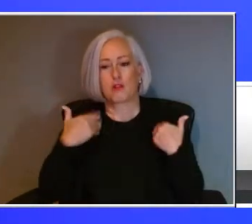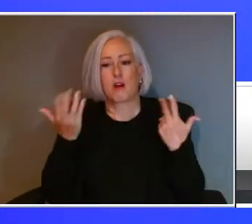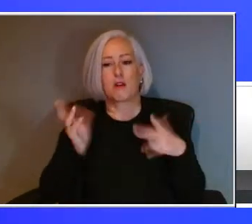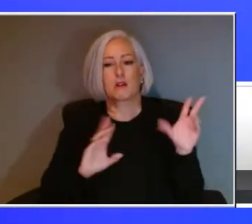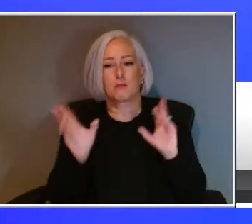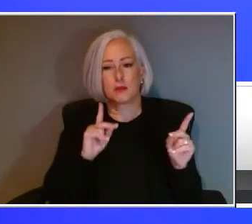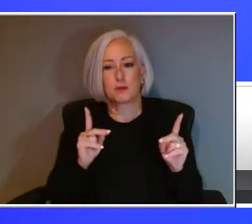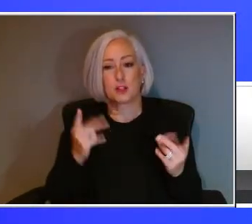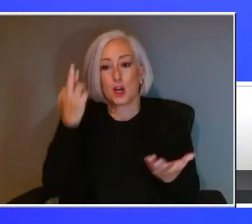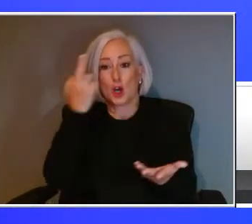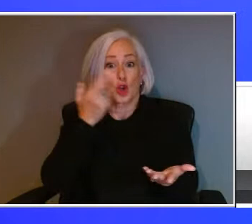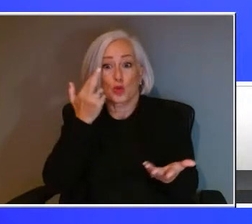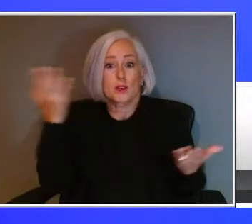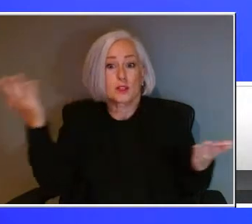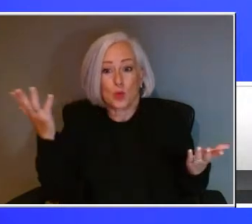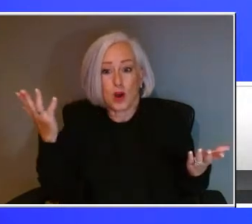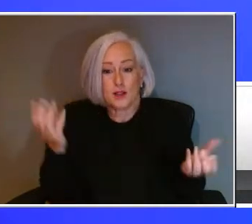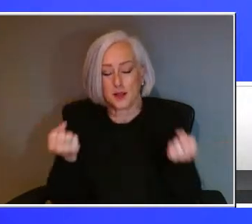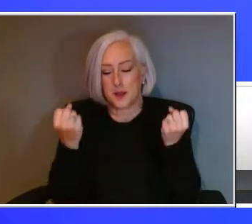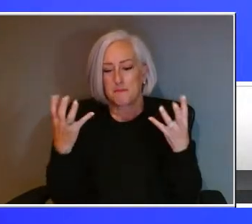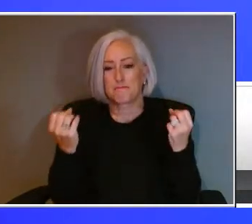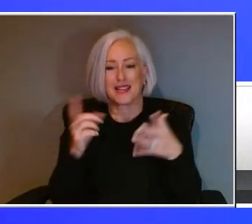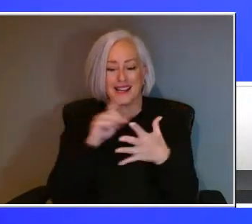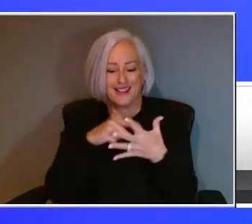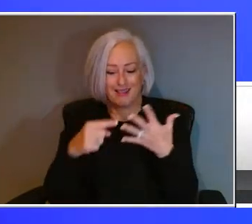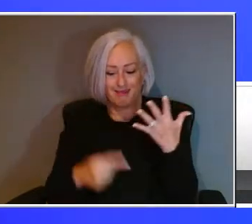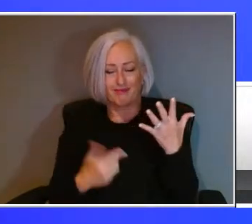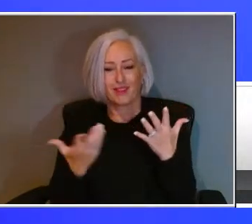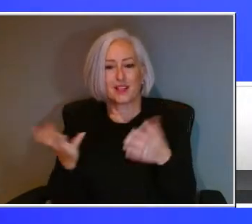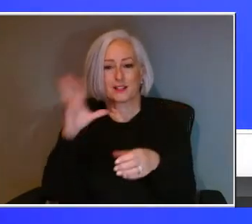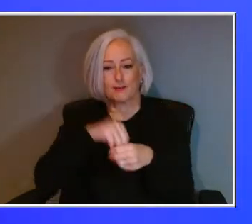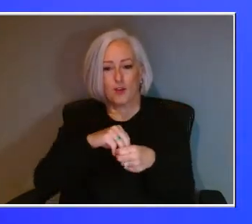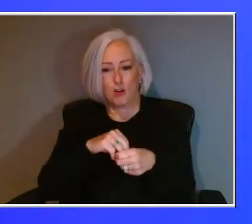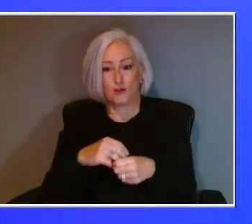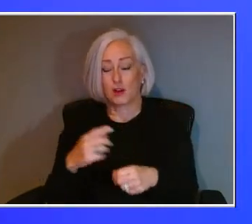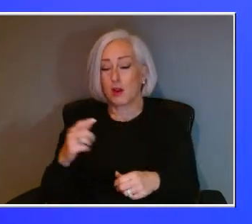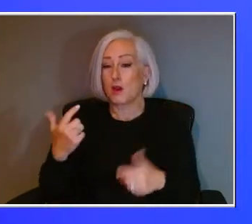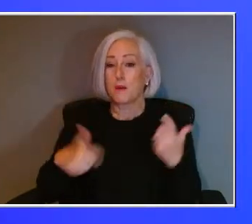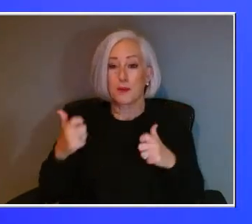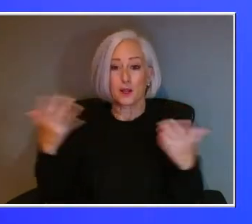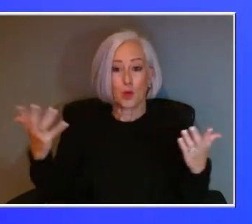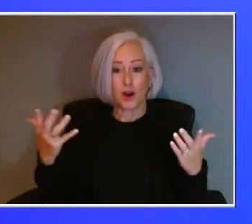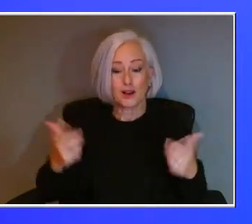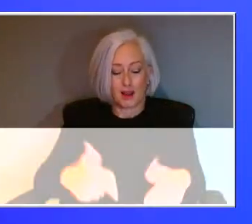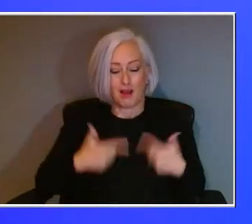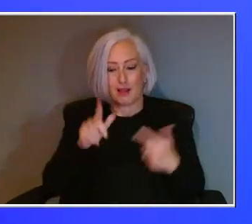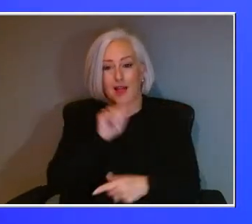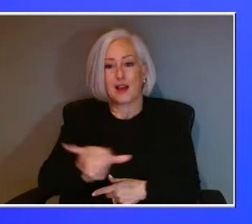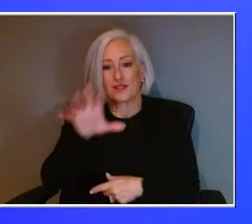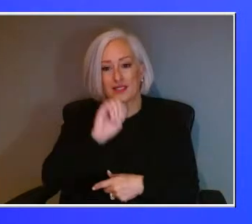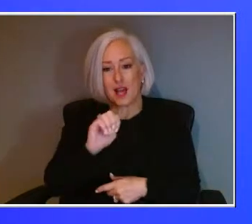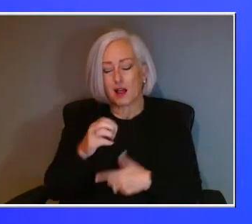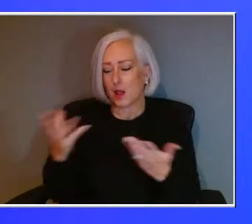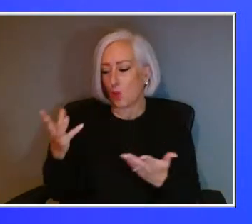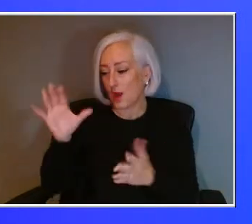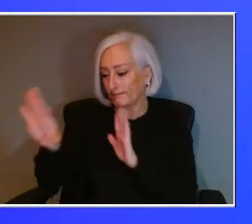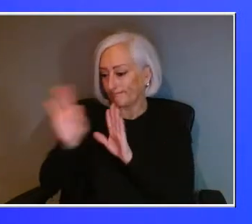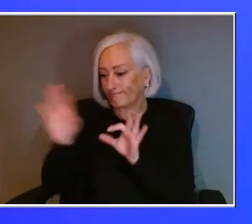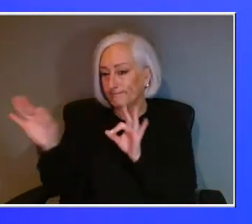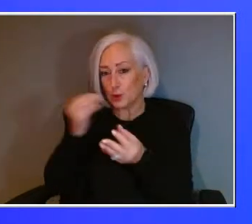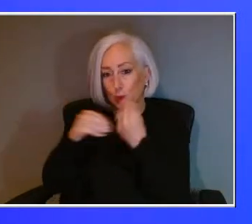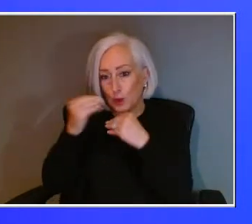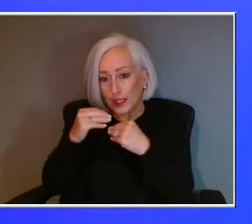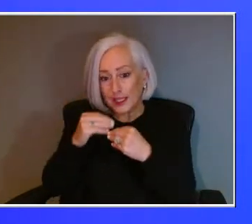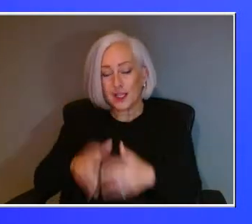that, I think, is multifactorial. There are several reasons, but the big ones are lifestyle and diet. Obesity,